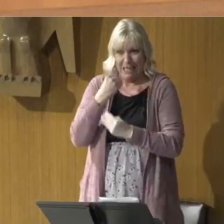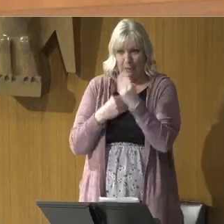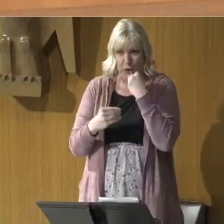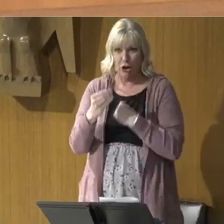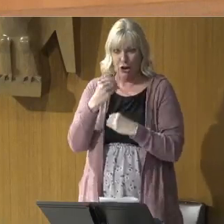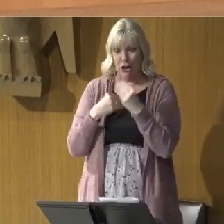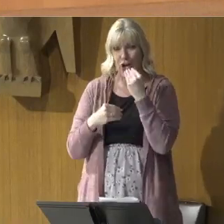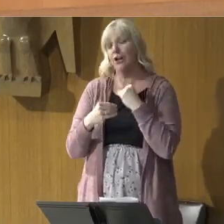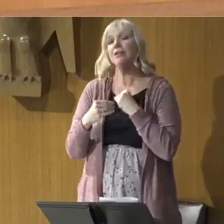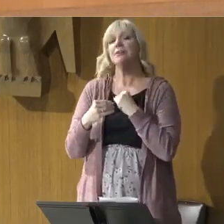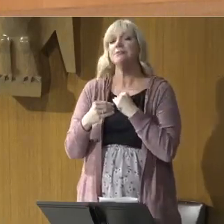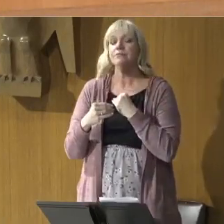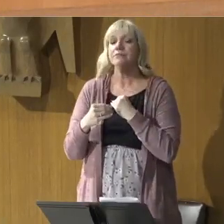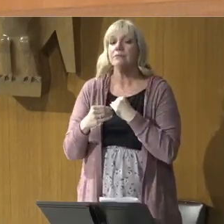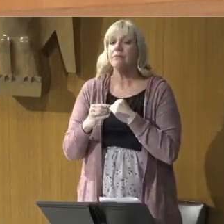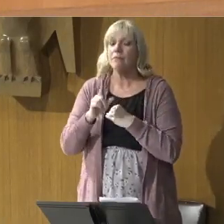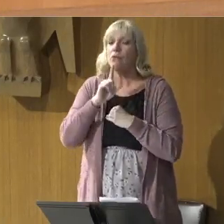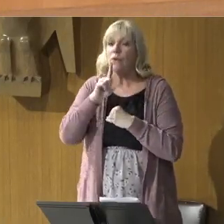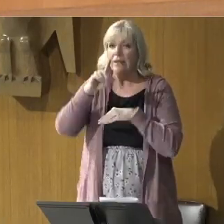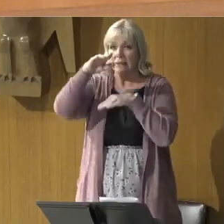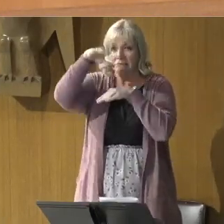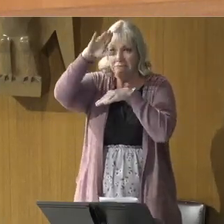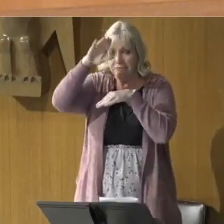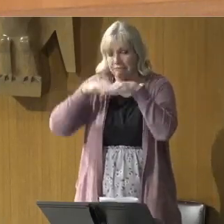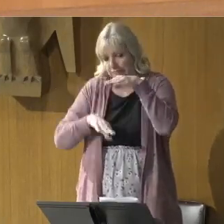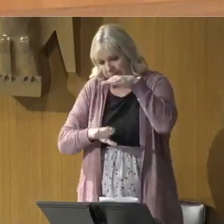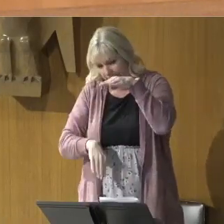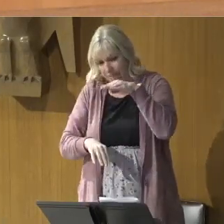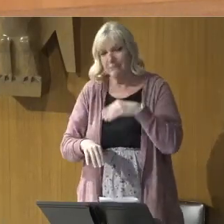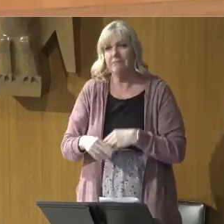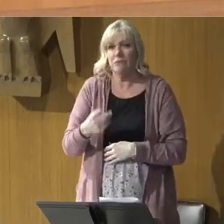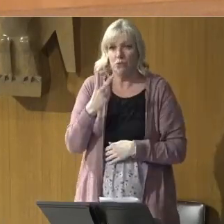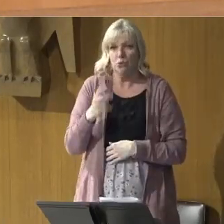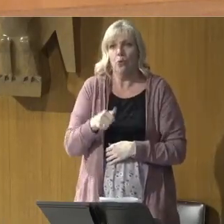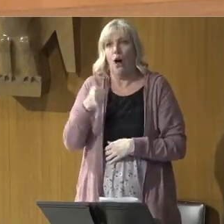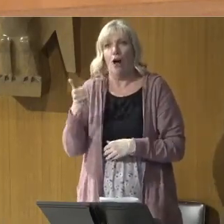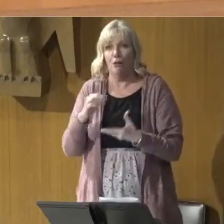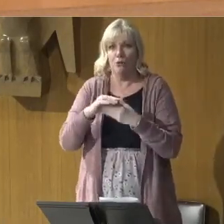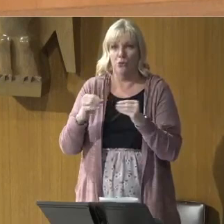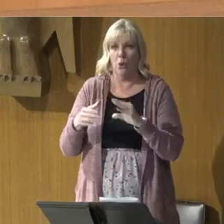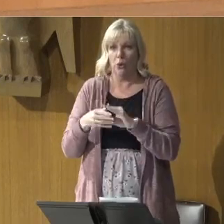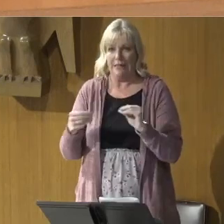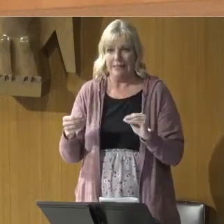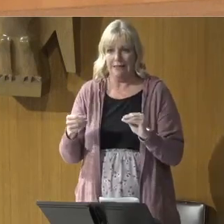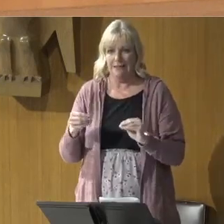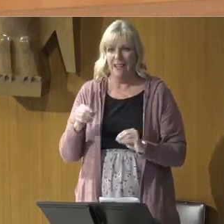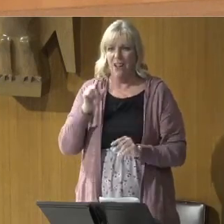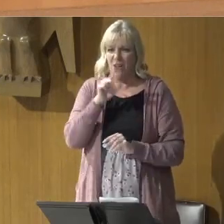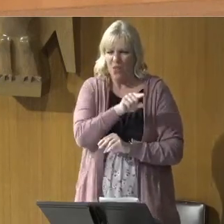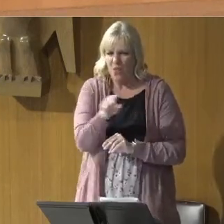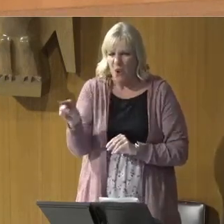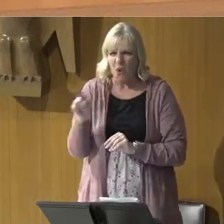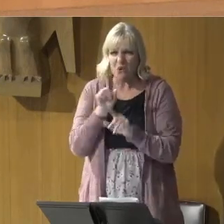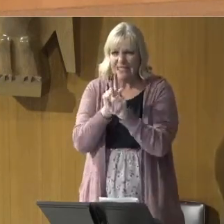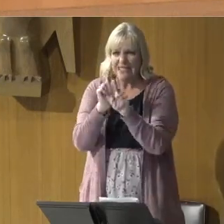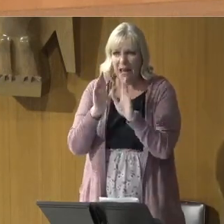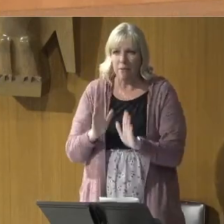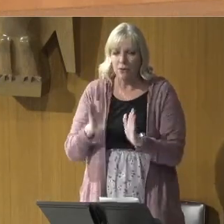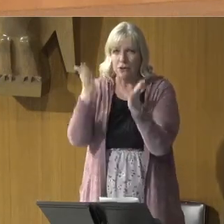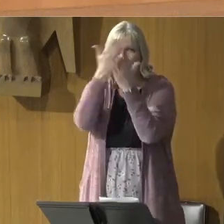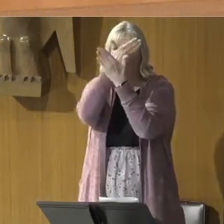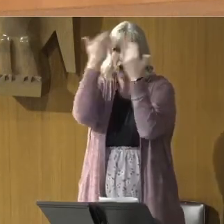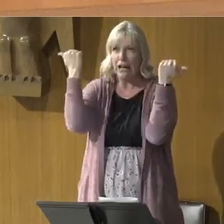the middle of two stories of the disciples classically forgetting everything that Jesus is about.